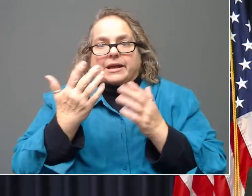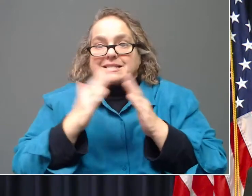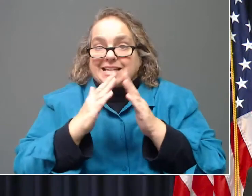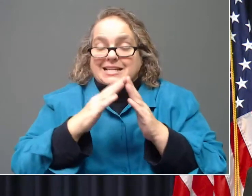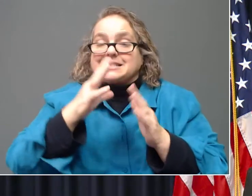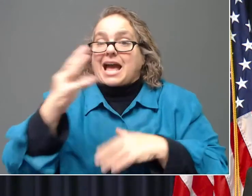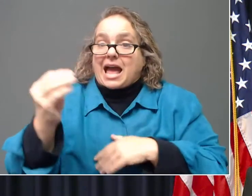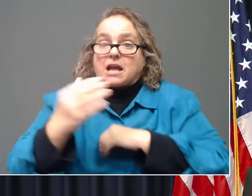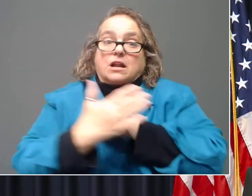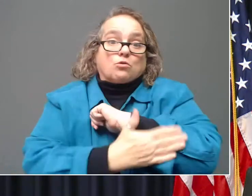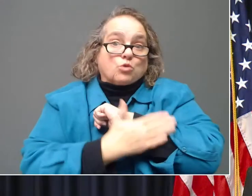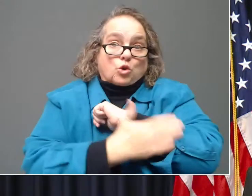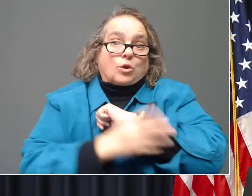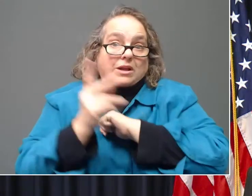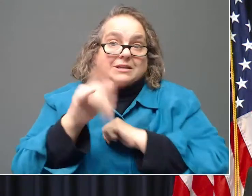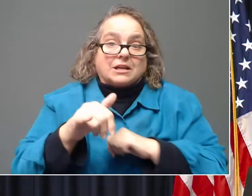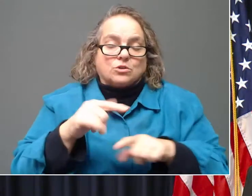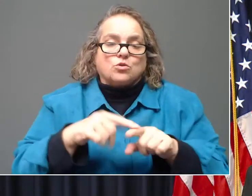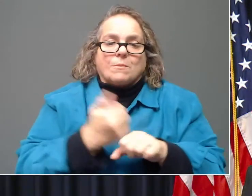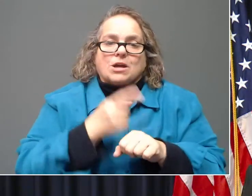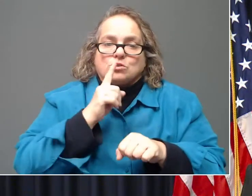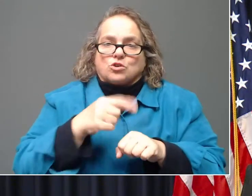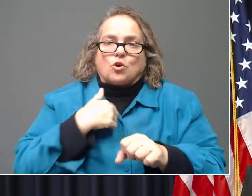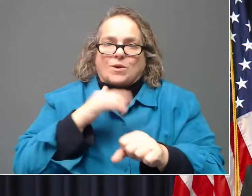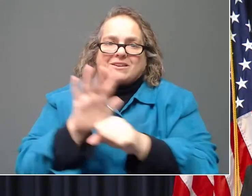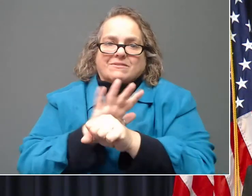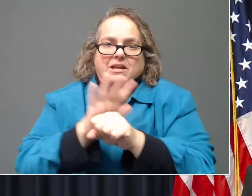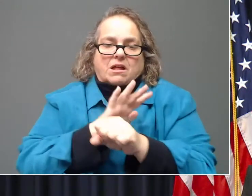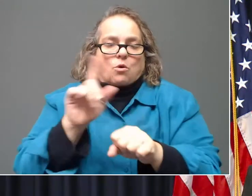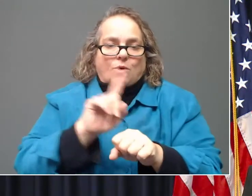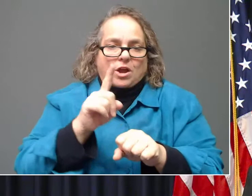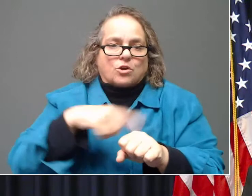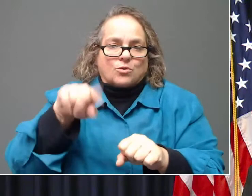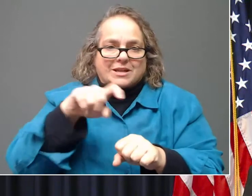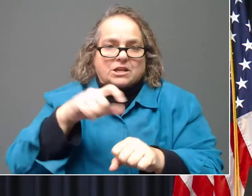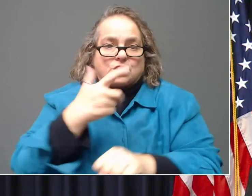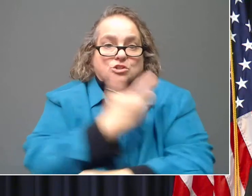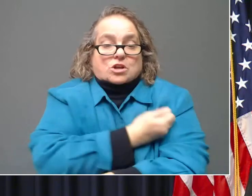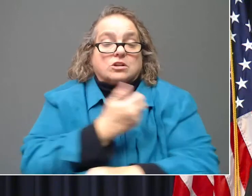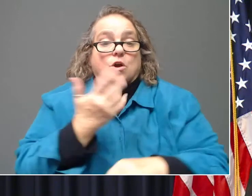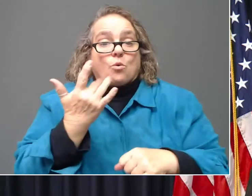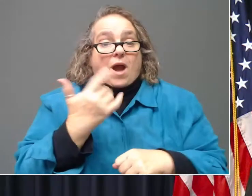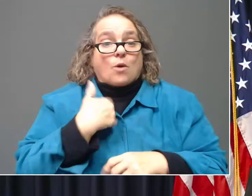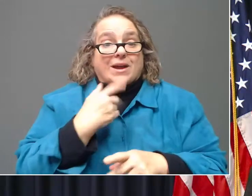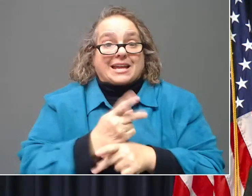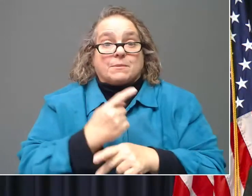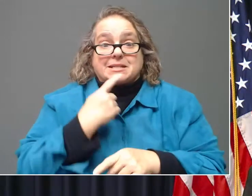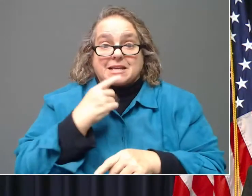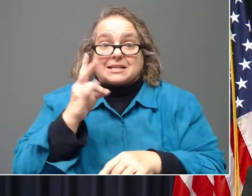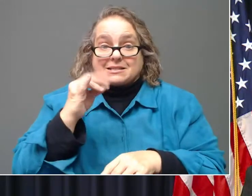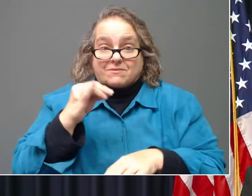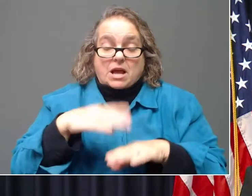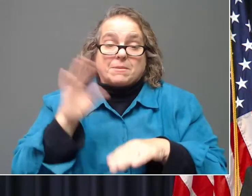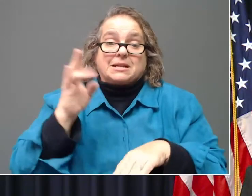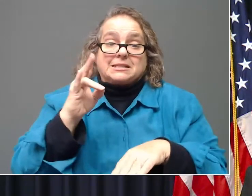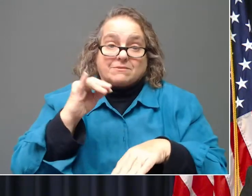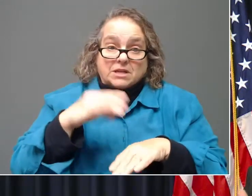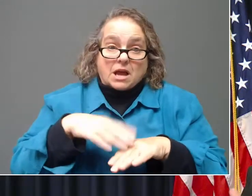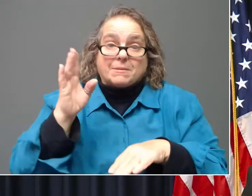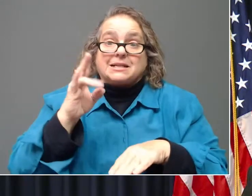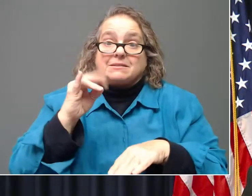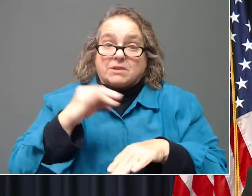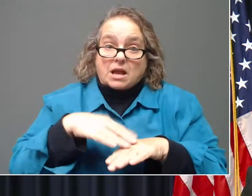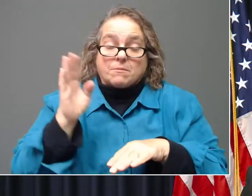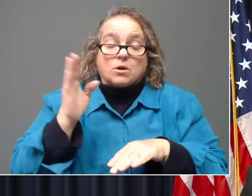we ultimately fill out everywhere it needs to be. Why we keep saying 70 and up, 70 and up, 70 and up, these facilities will